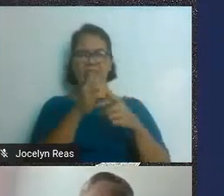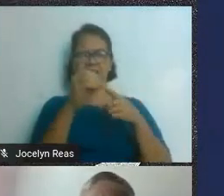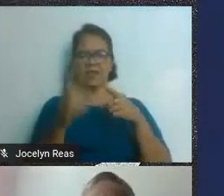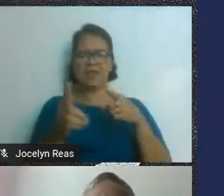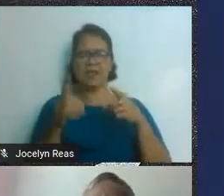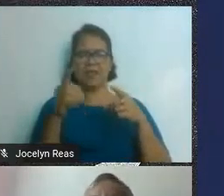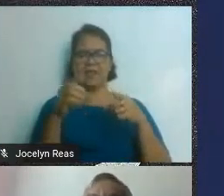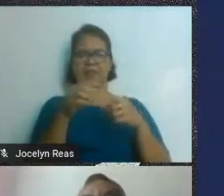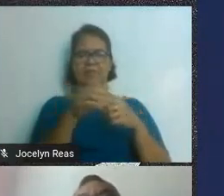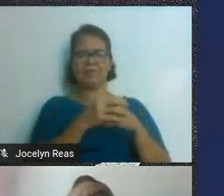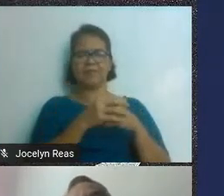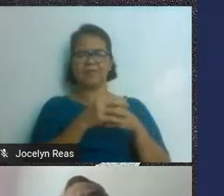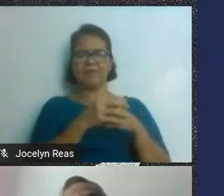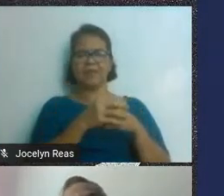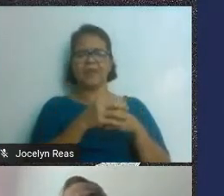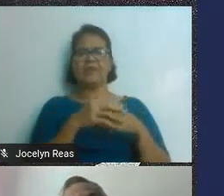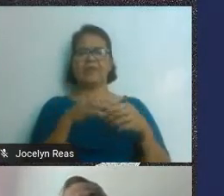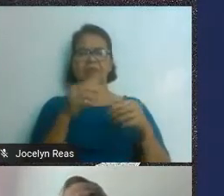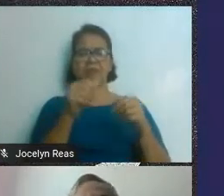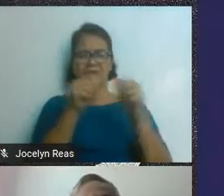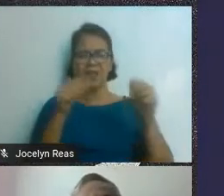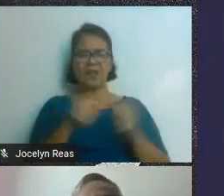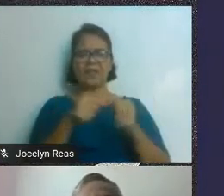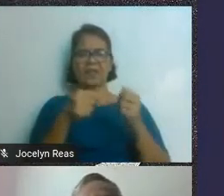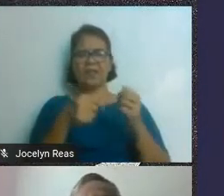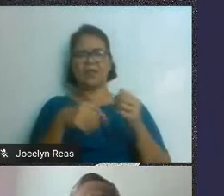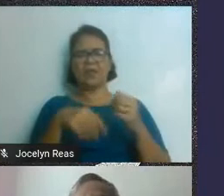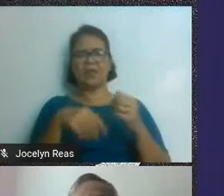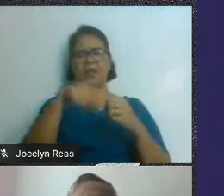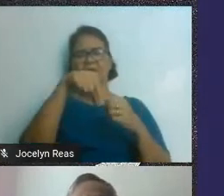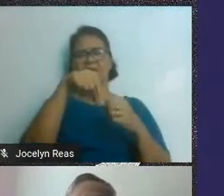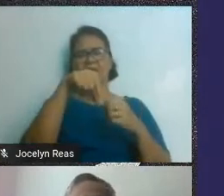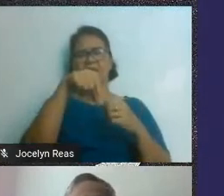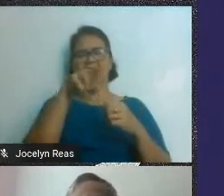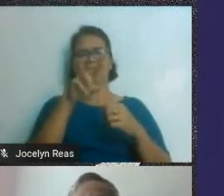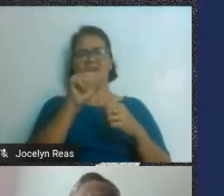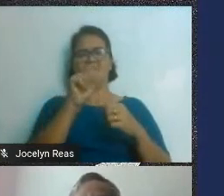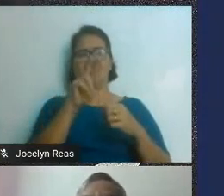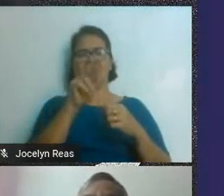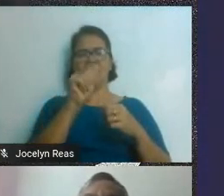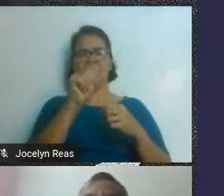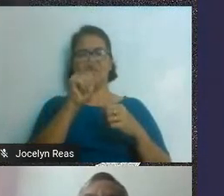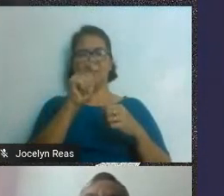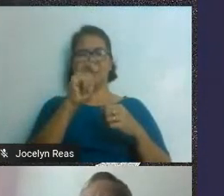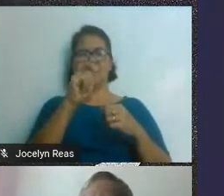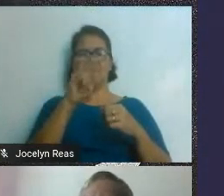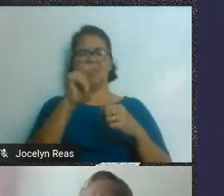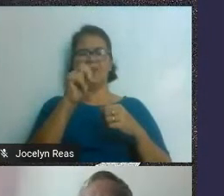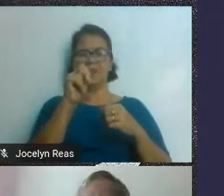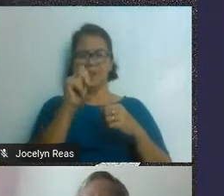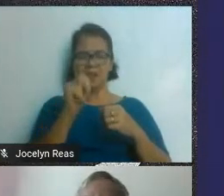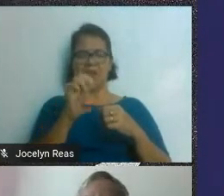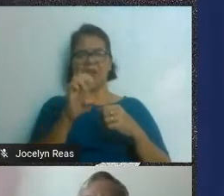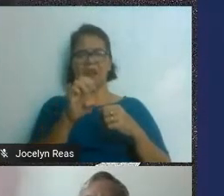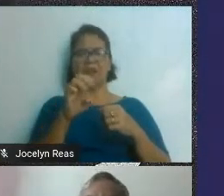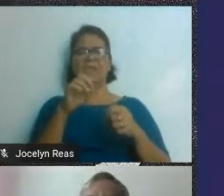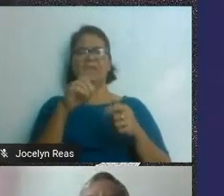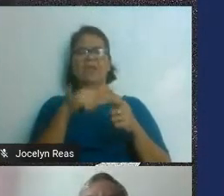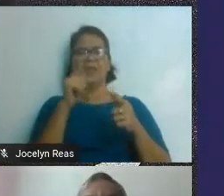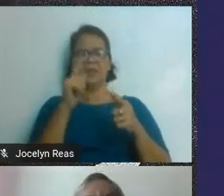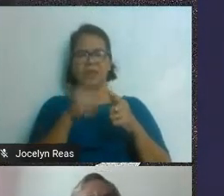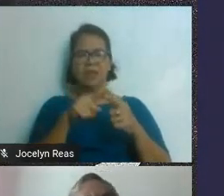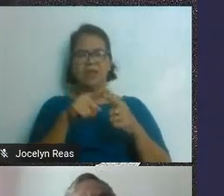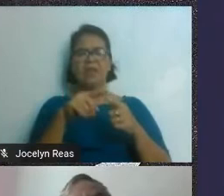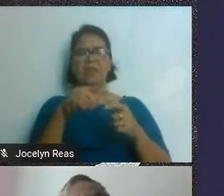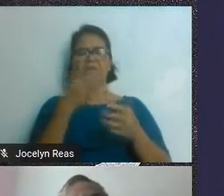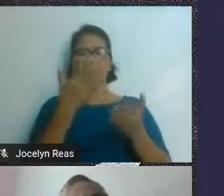quarantine pa, online assessment lang ang NAT grade 6, 10, and 12 using the platform we are developing now